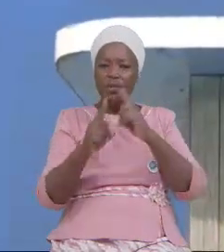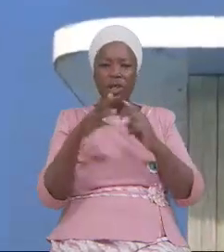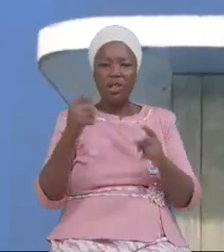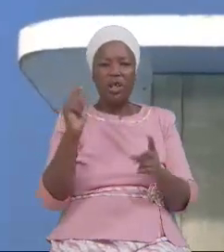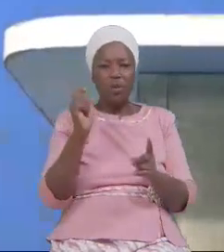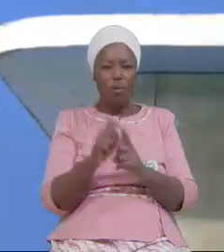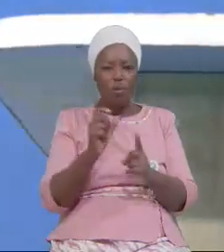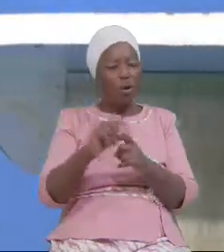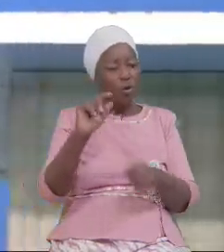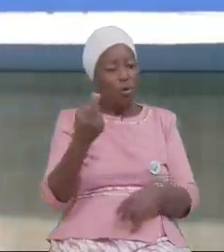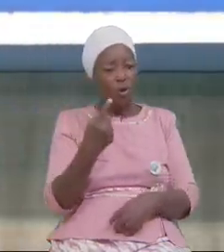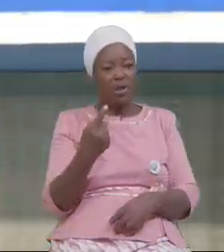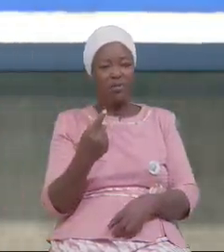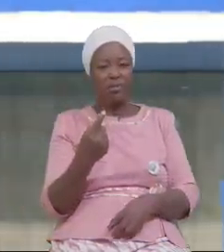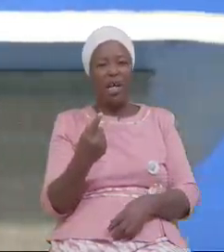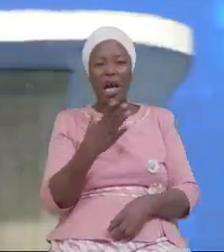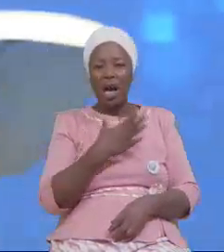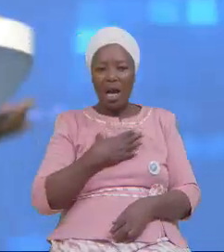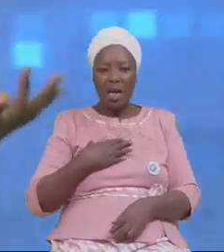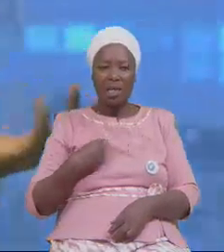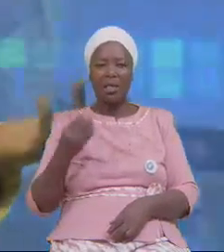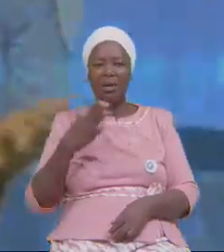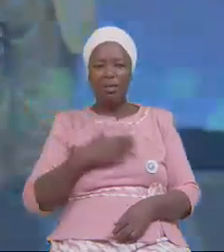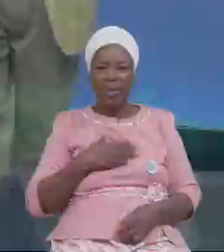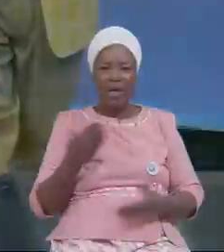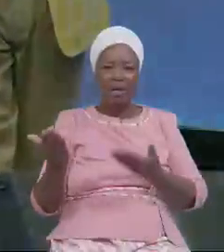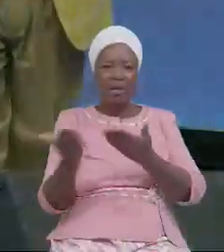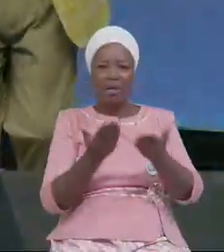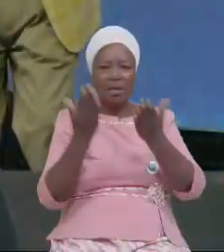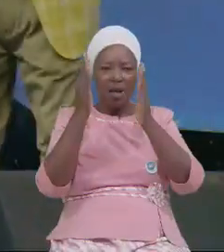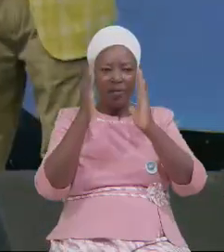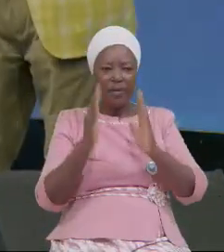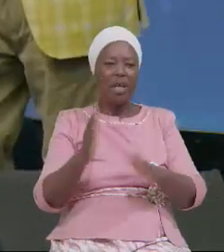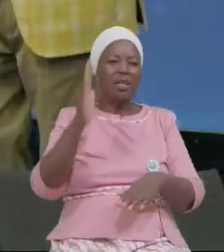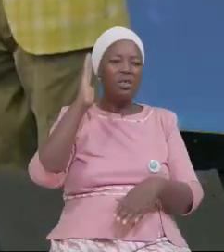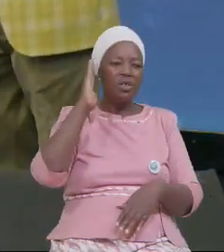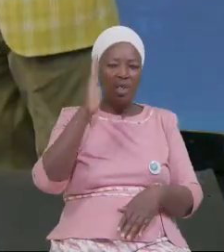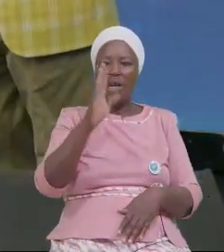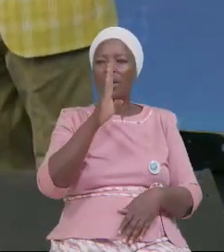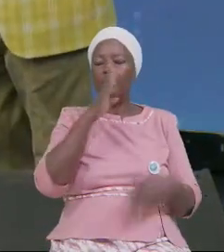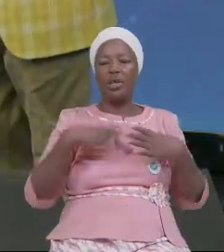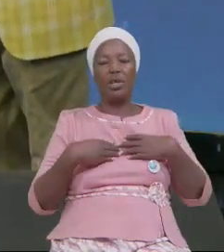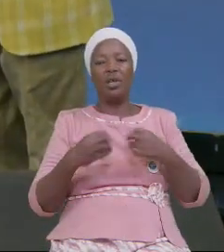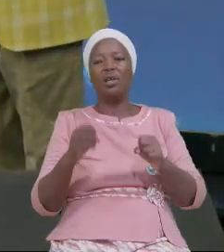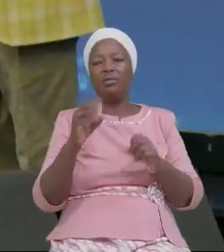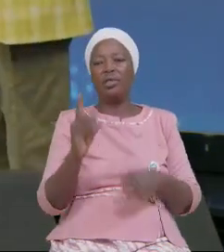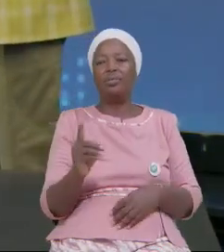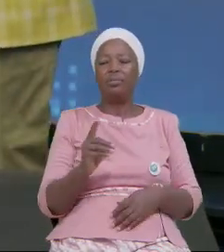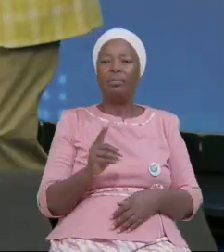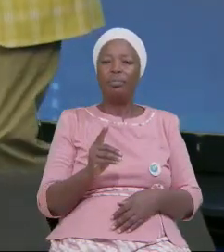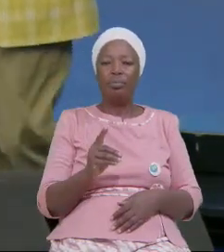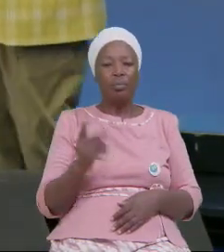word only, and my servant shall be healed. Look at